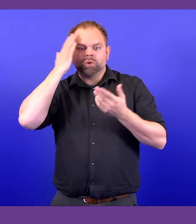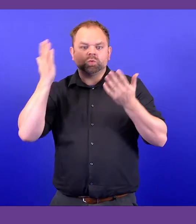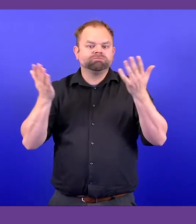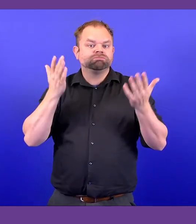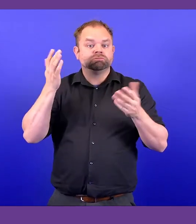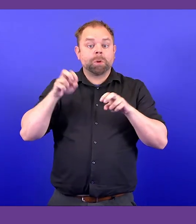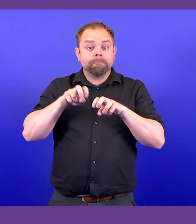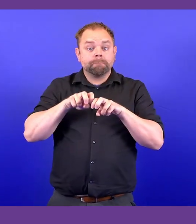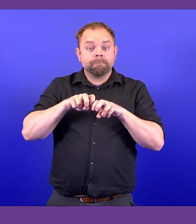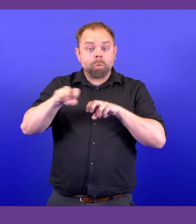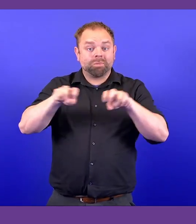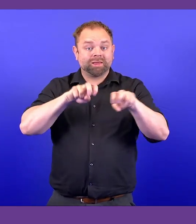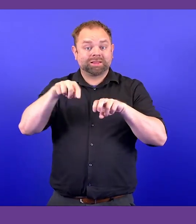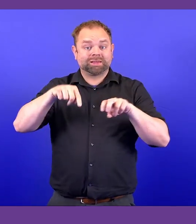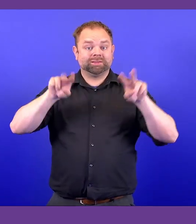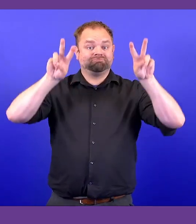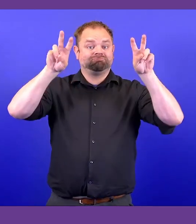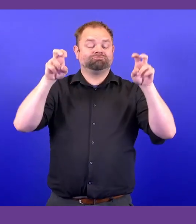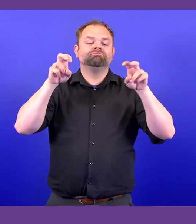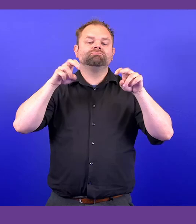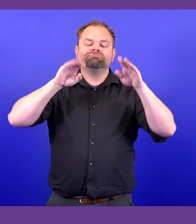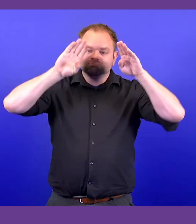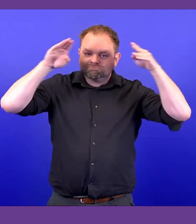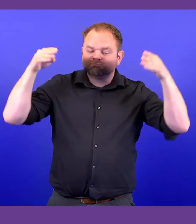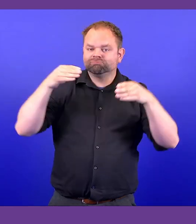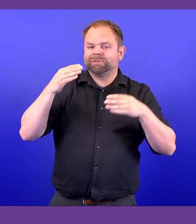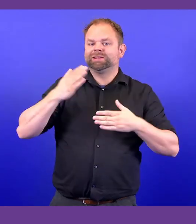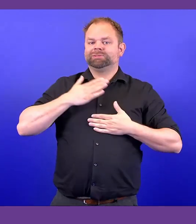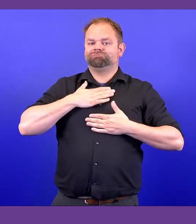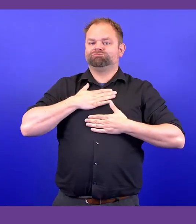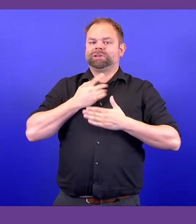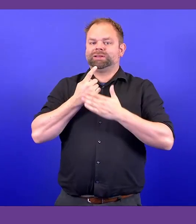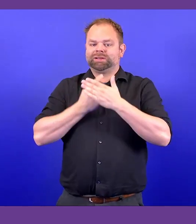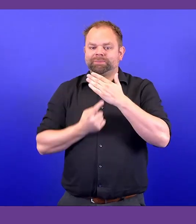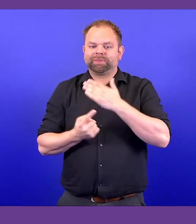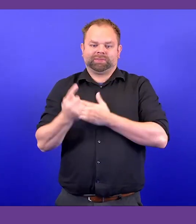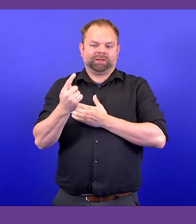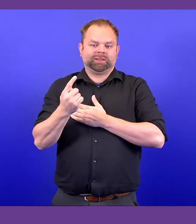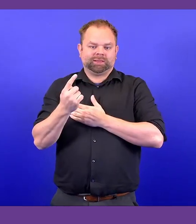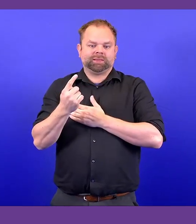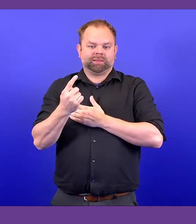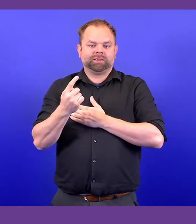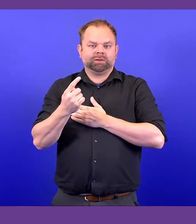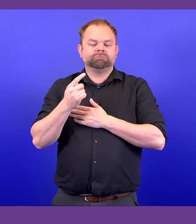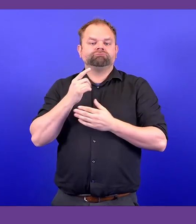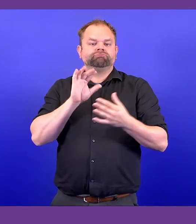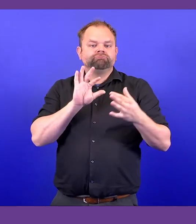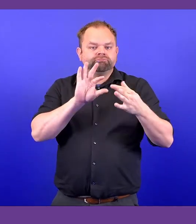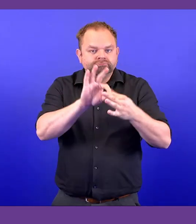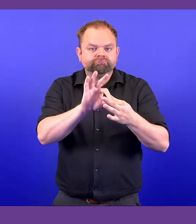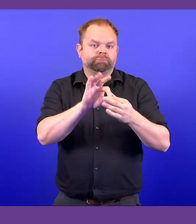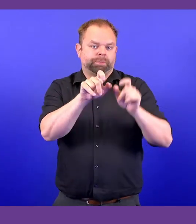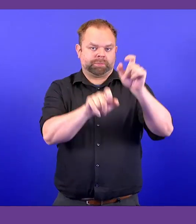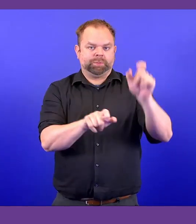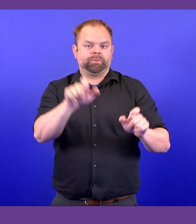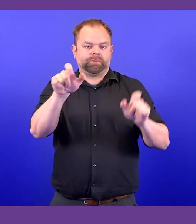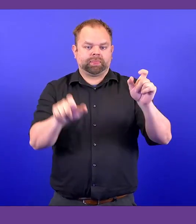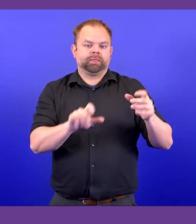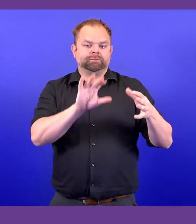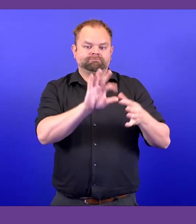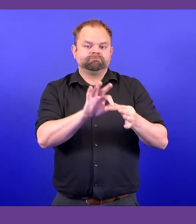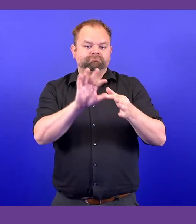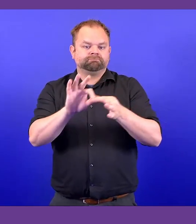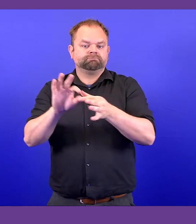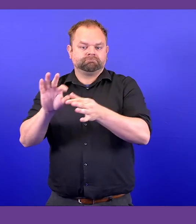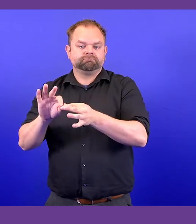This help can be information at the station, somebody to ask questions to, or knowing how to use the transport app on your